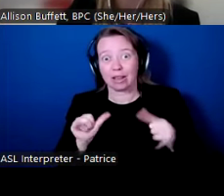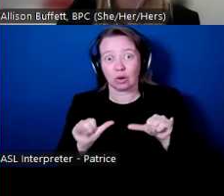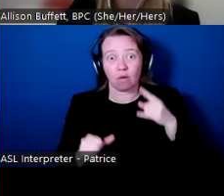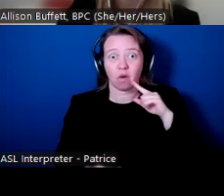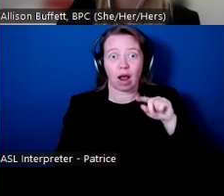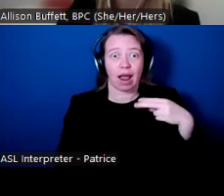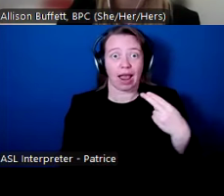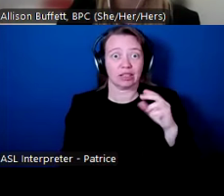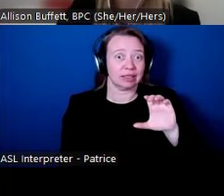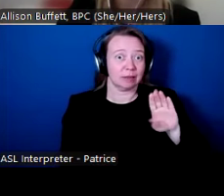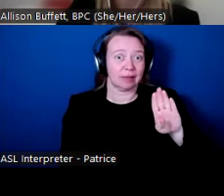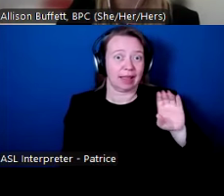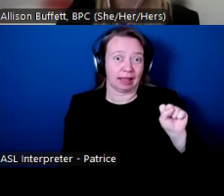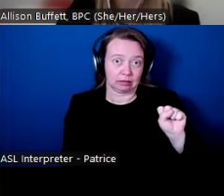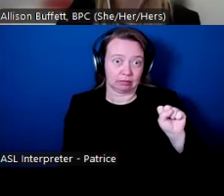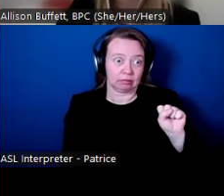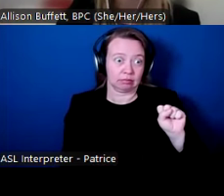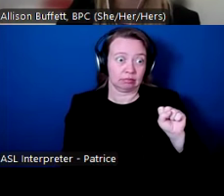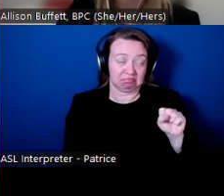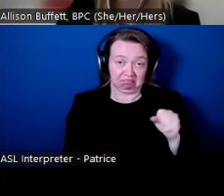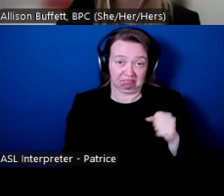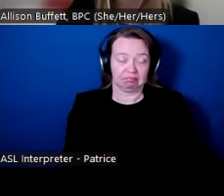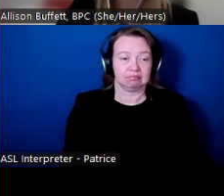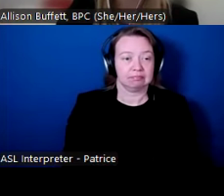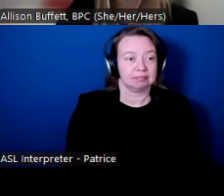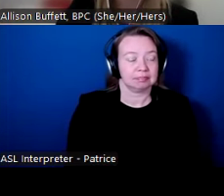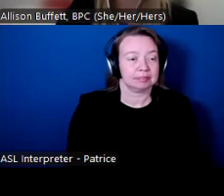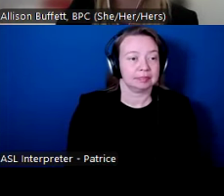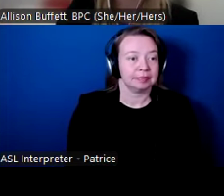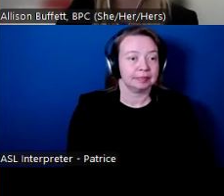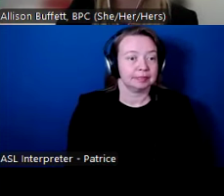HCBS. Next slide, please.